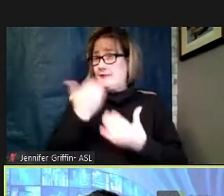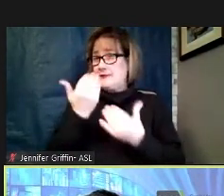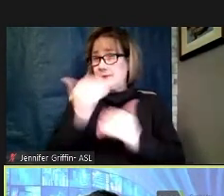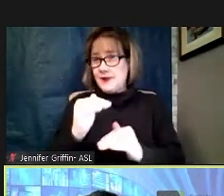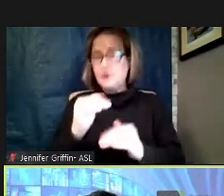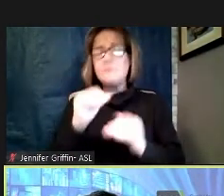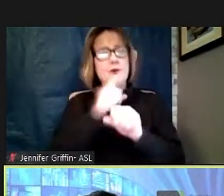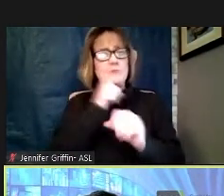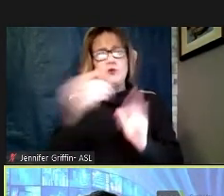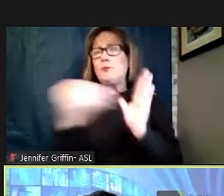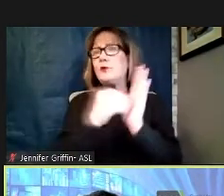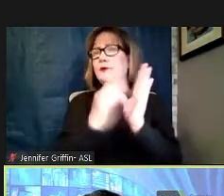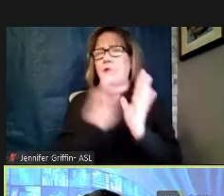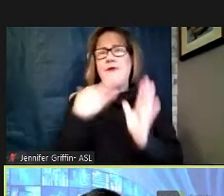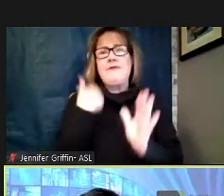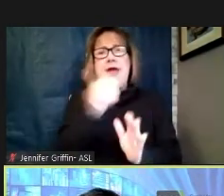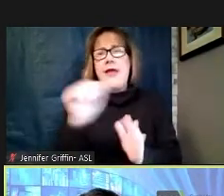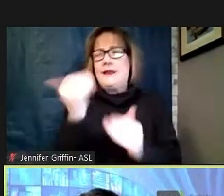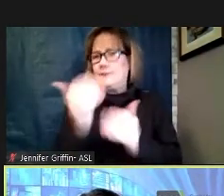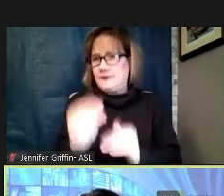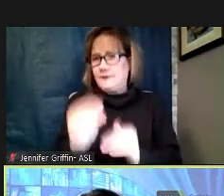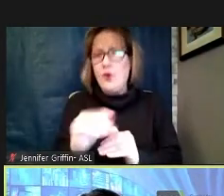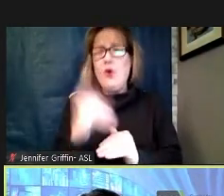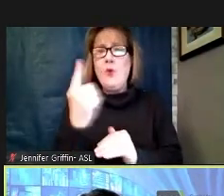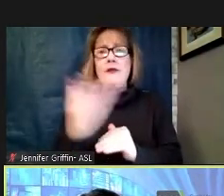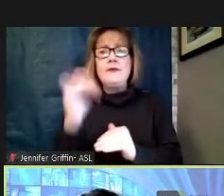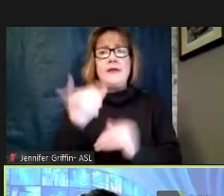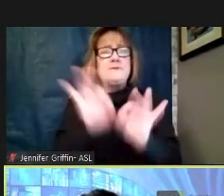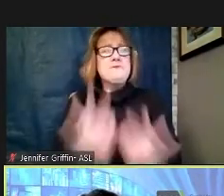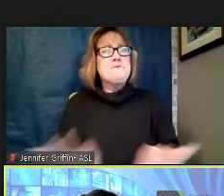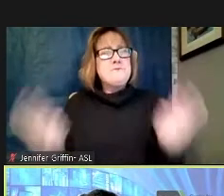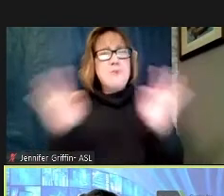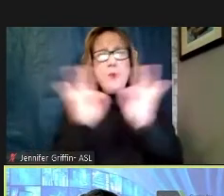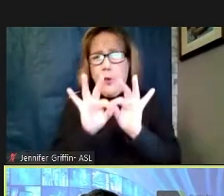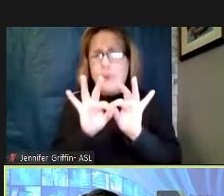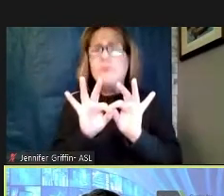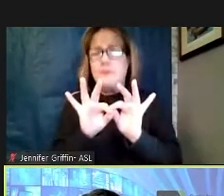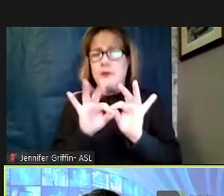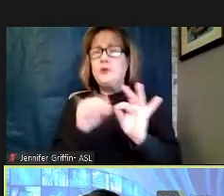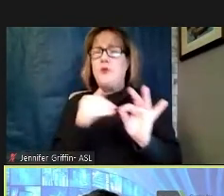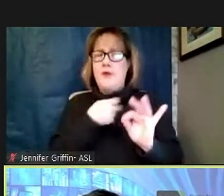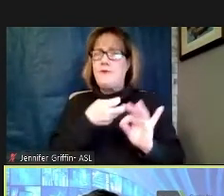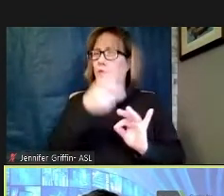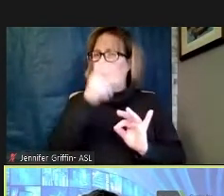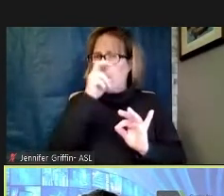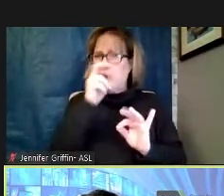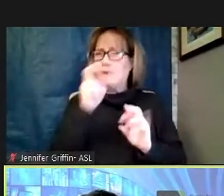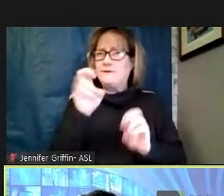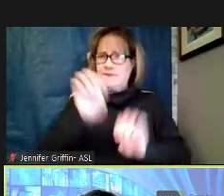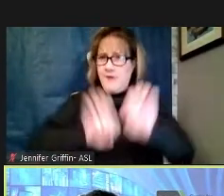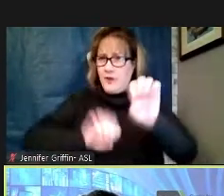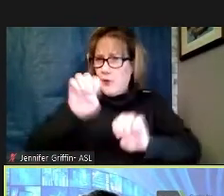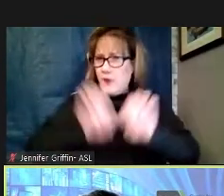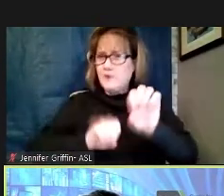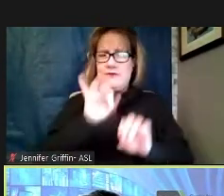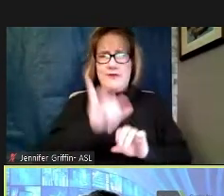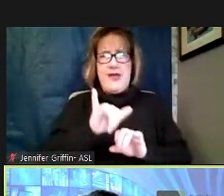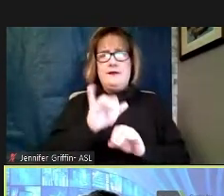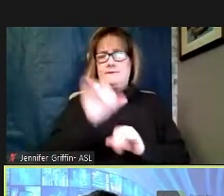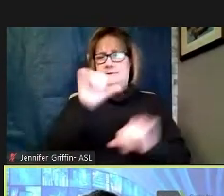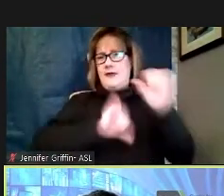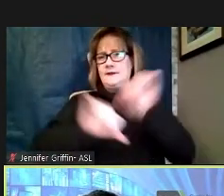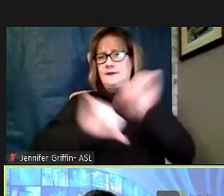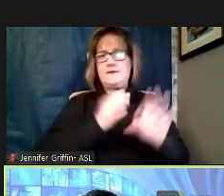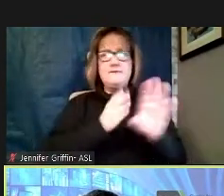study. So one of the things that's important is that you have a rigorous evaluation of the scientific